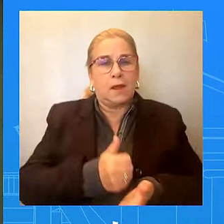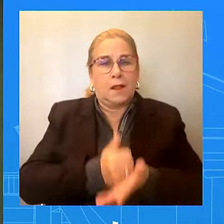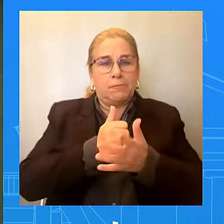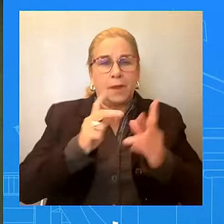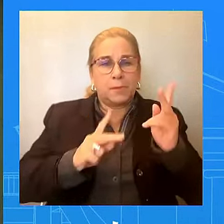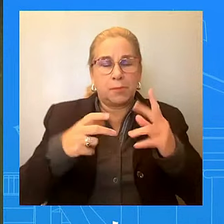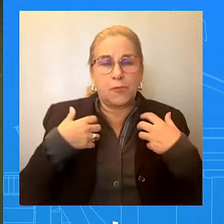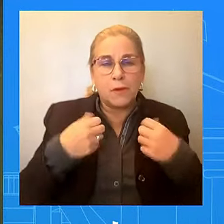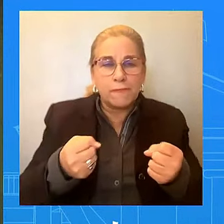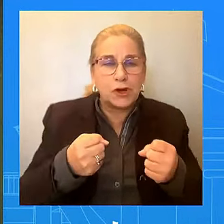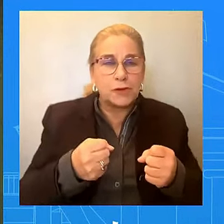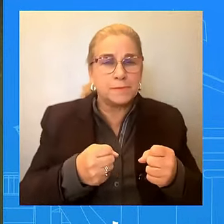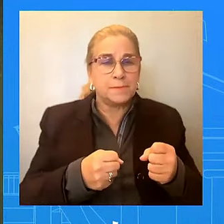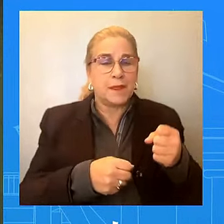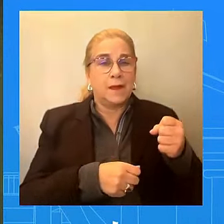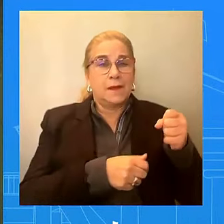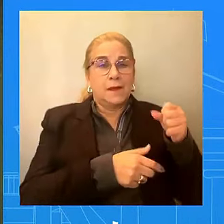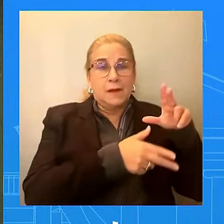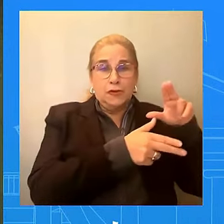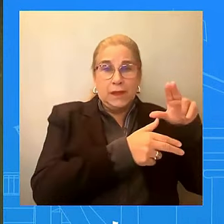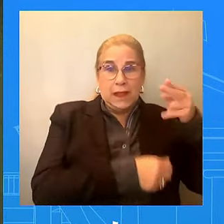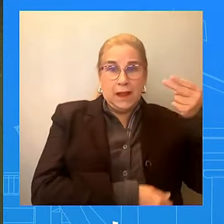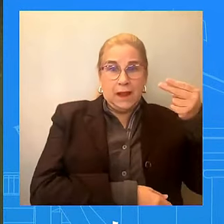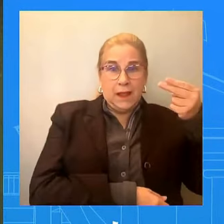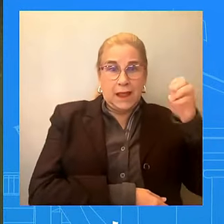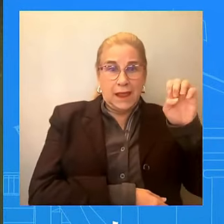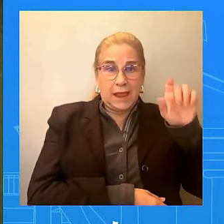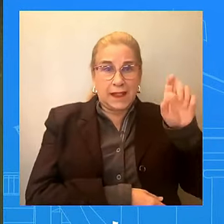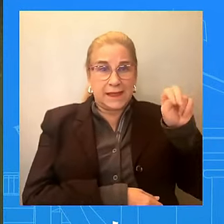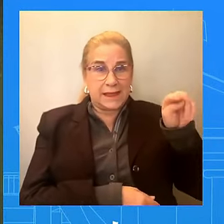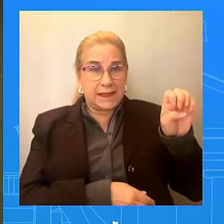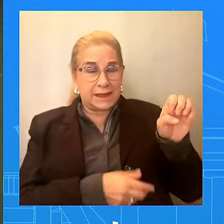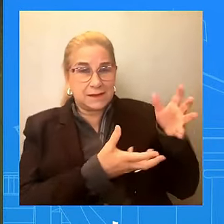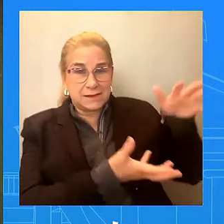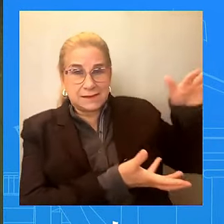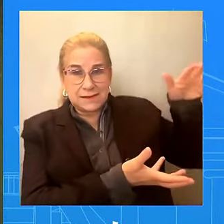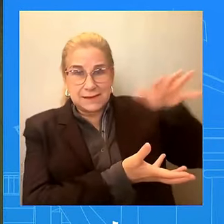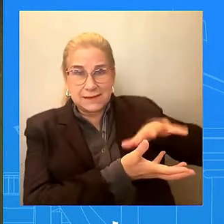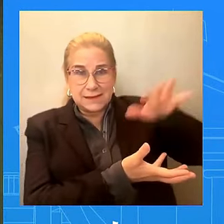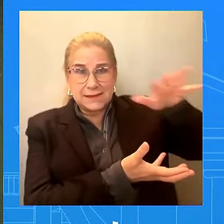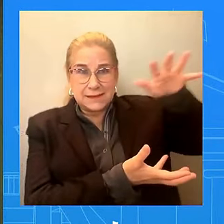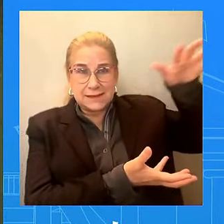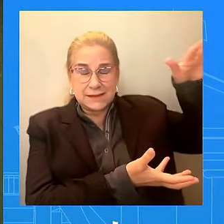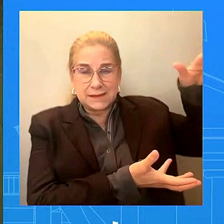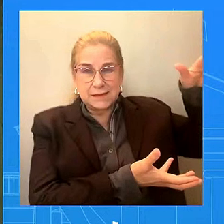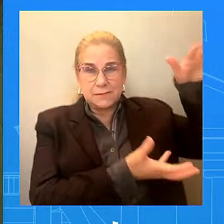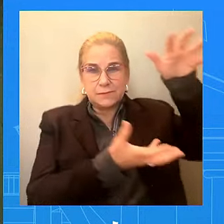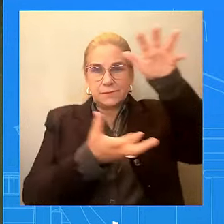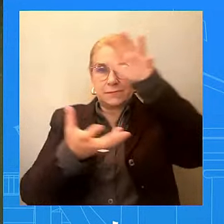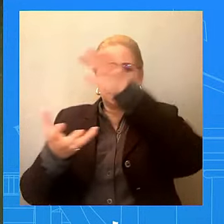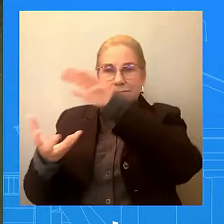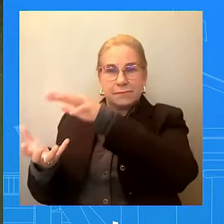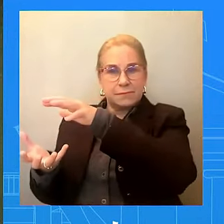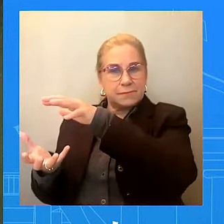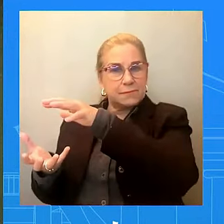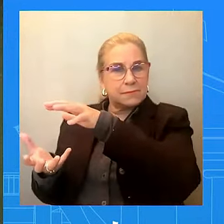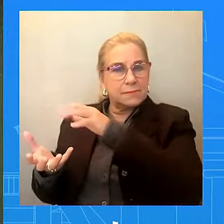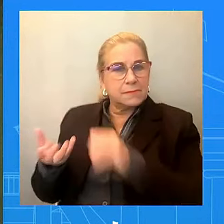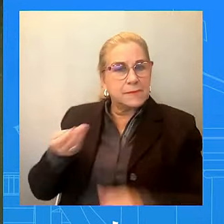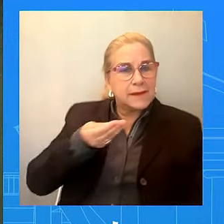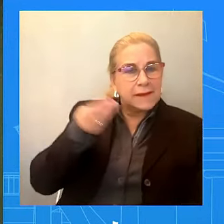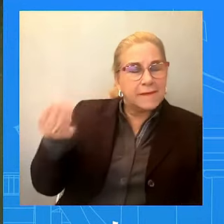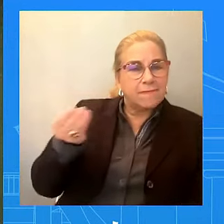to respond to Hurricane Milton. We have made it clear we will be there for every impacted